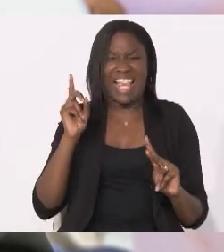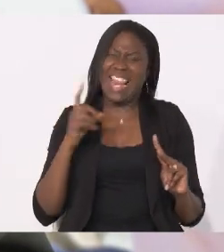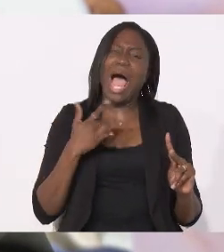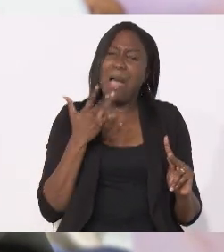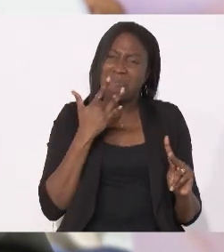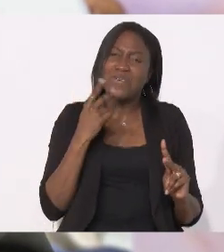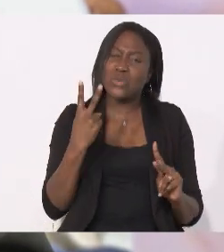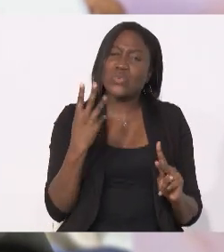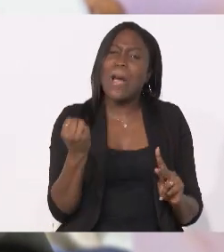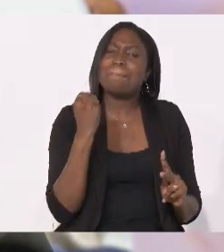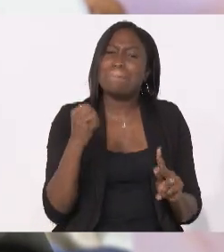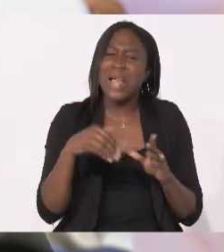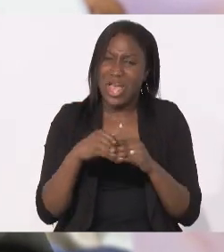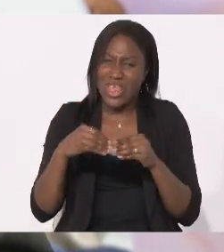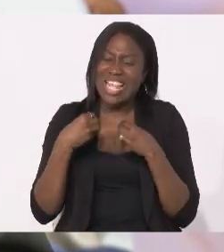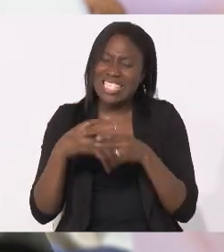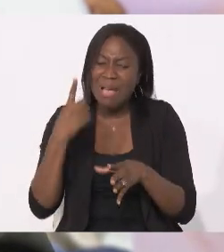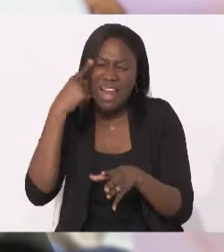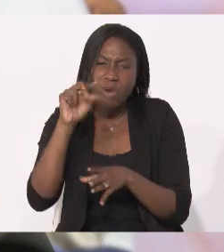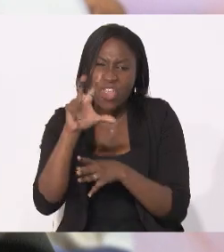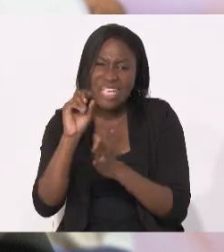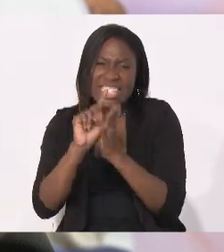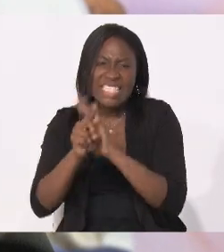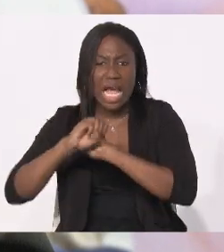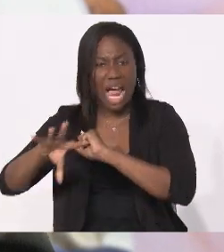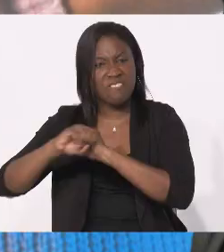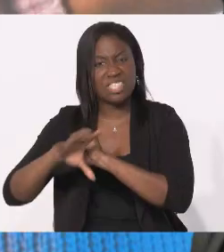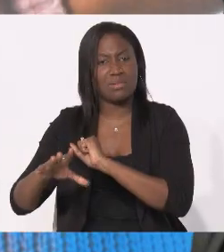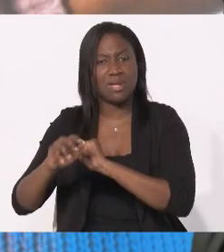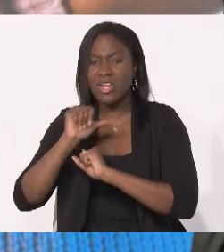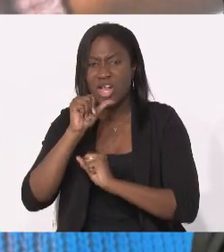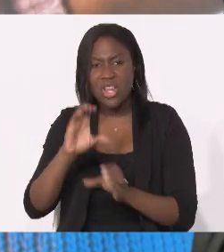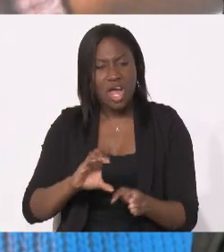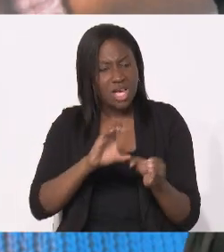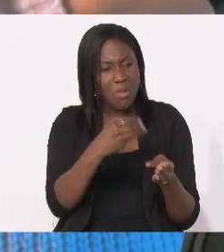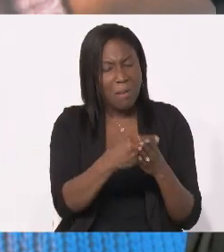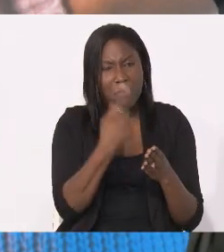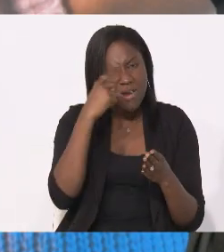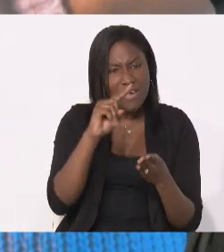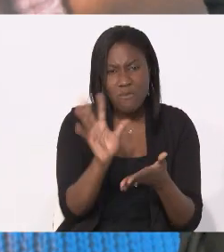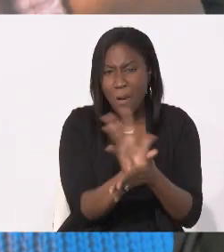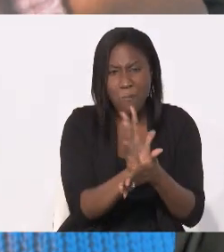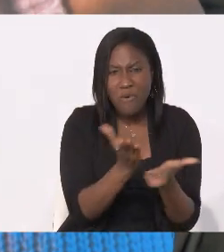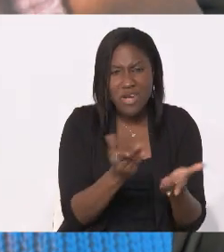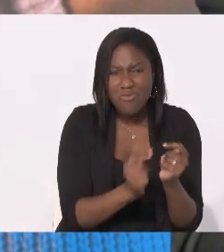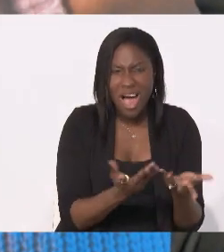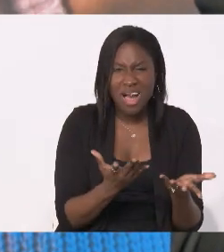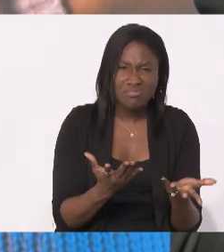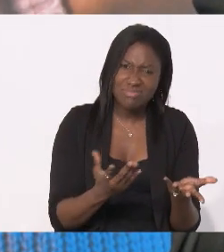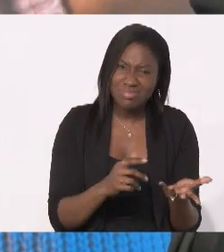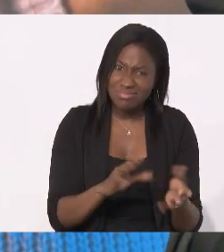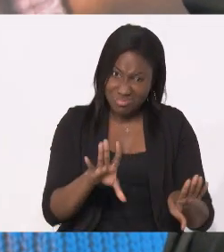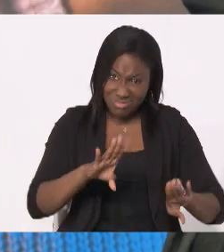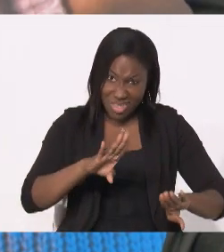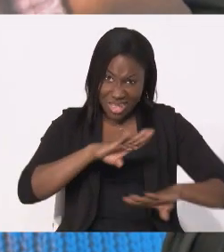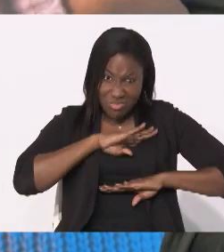for 30 seconds. 30 seconds. That's not going to last a quarter. But for a filmmaker to say,